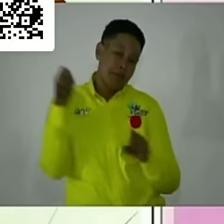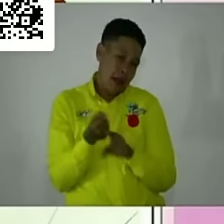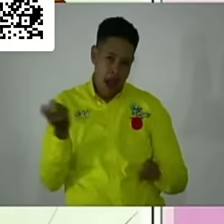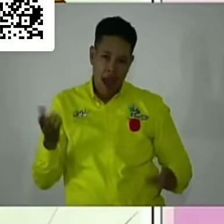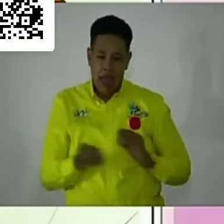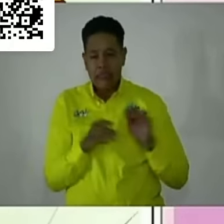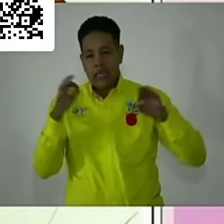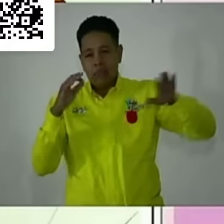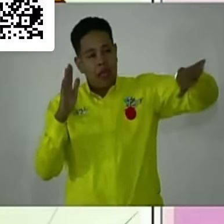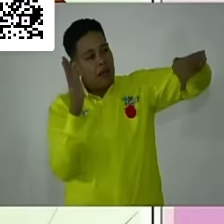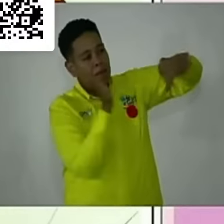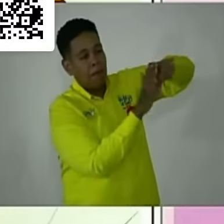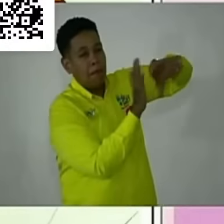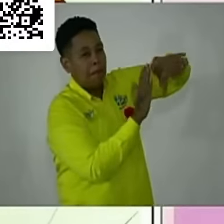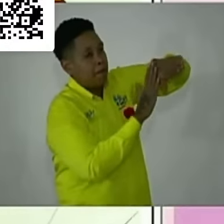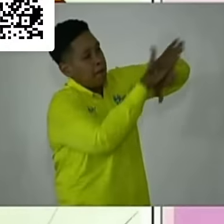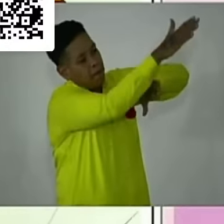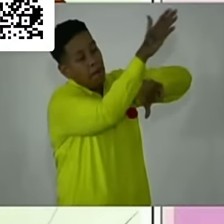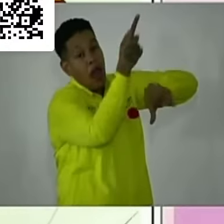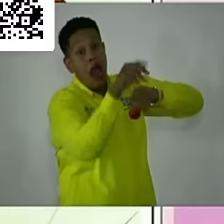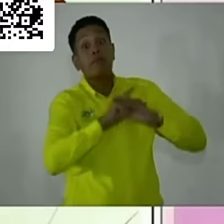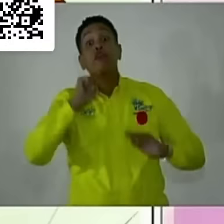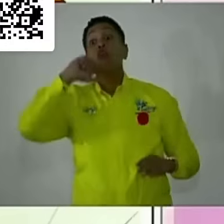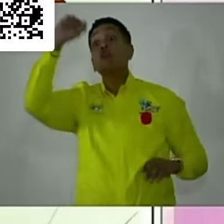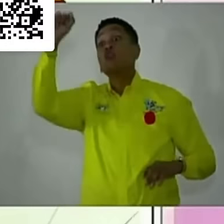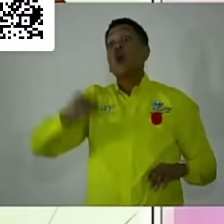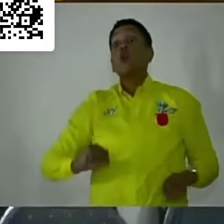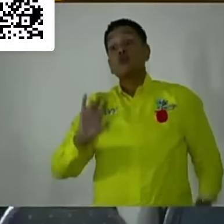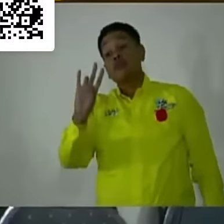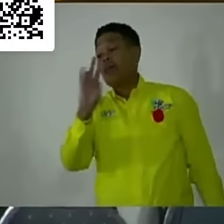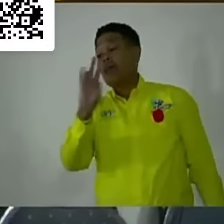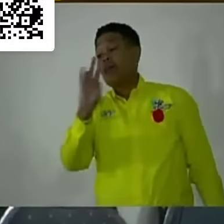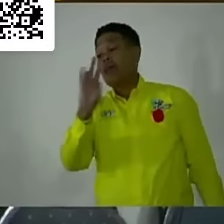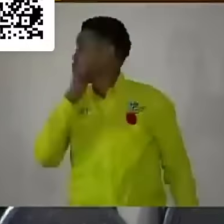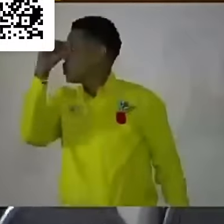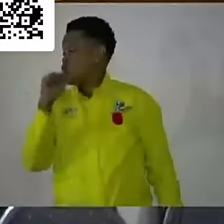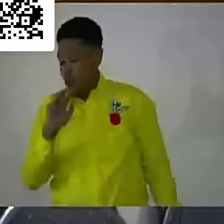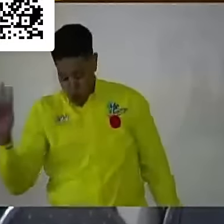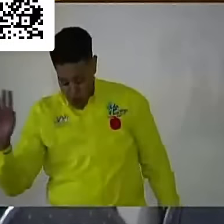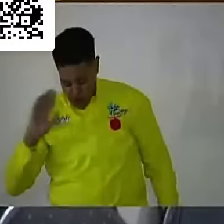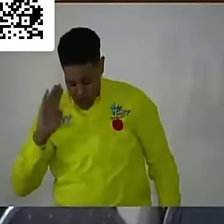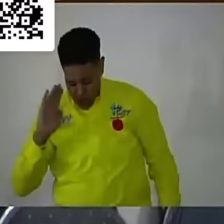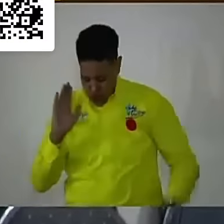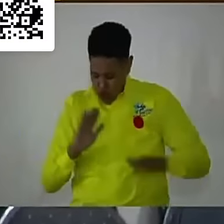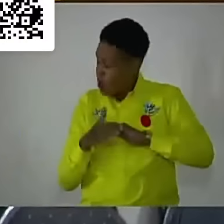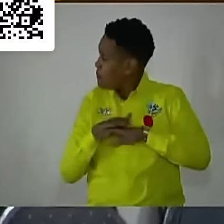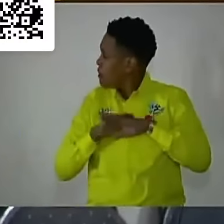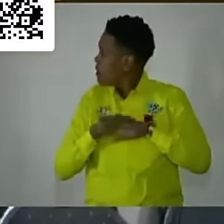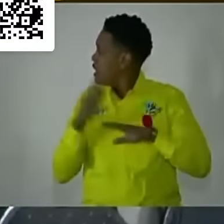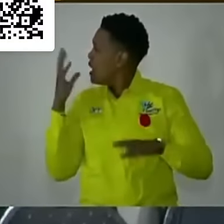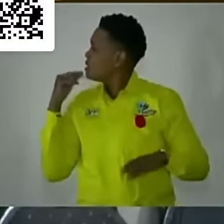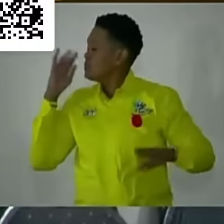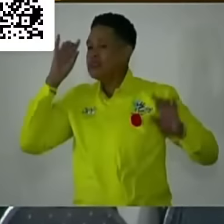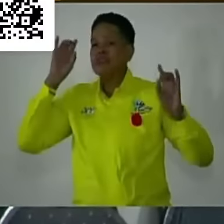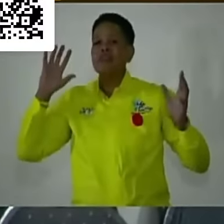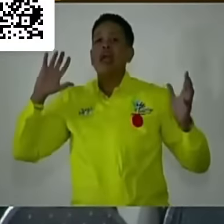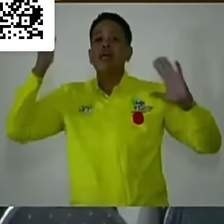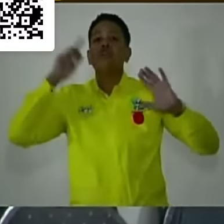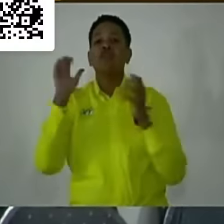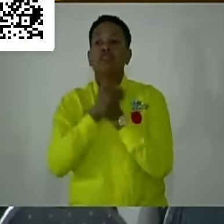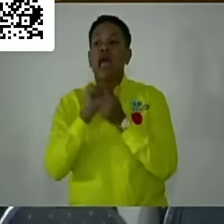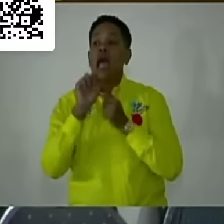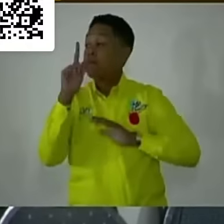map. 7 hospitals on the southern and western belt of the island experienced catastrophic damage